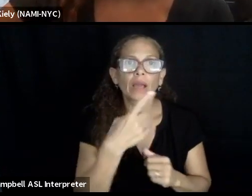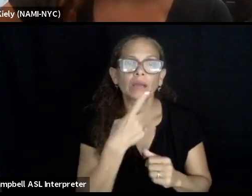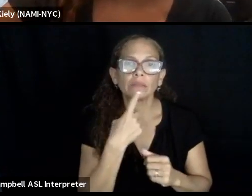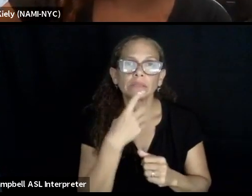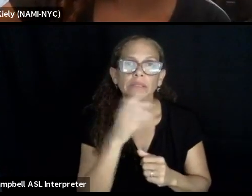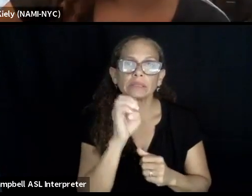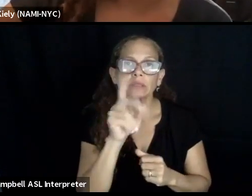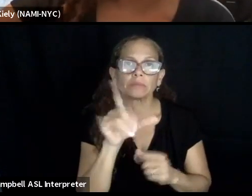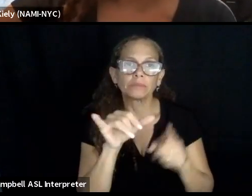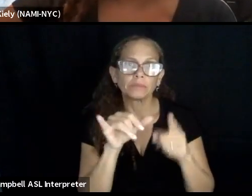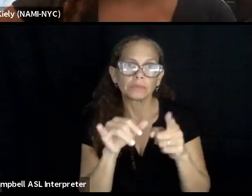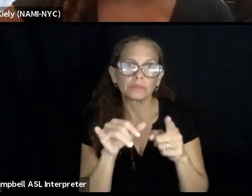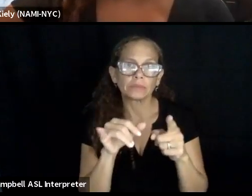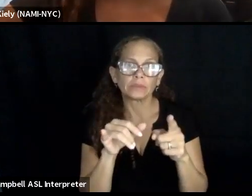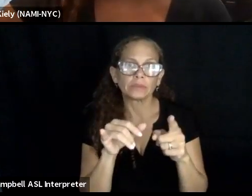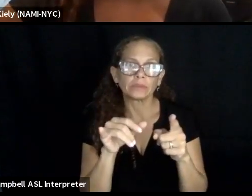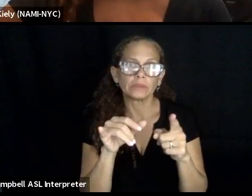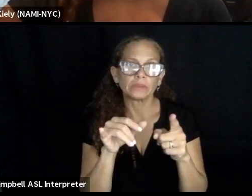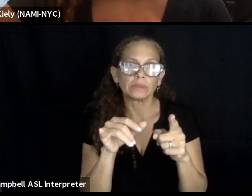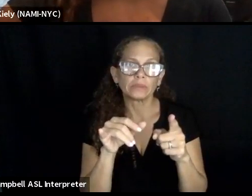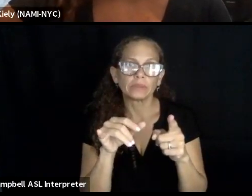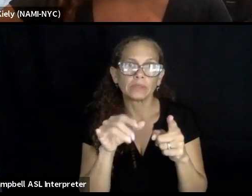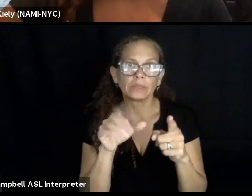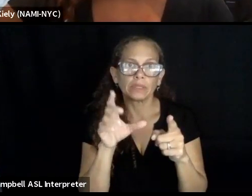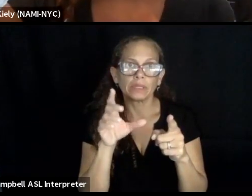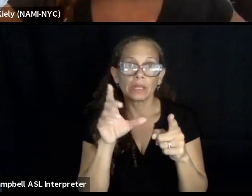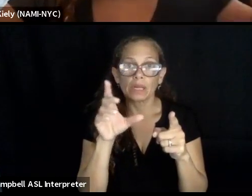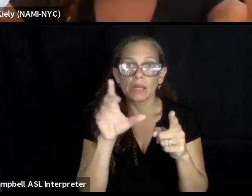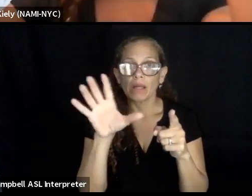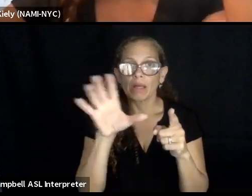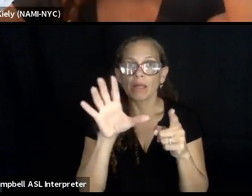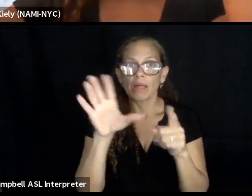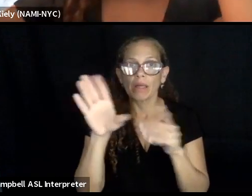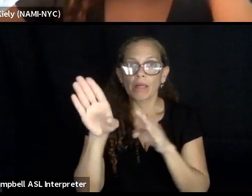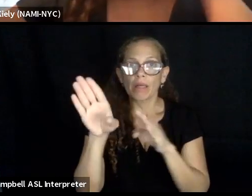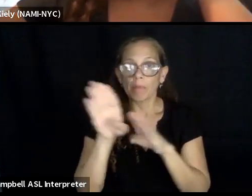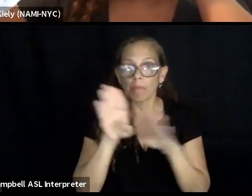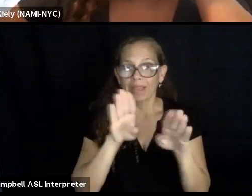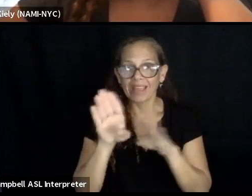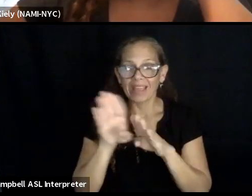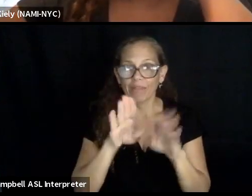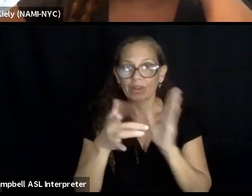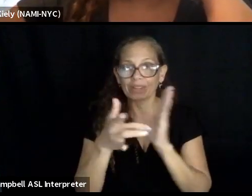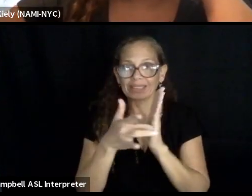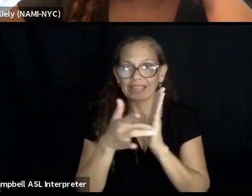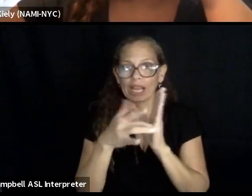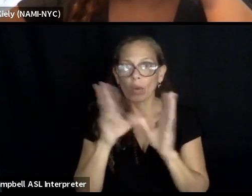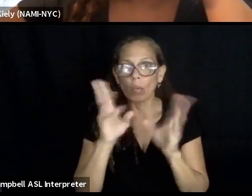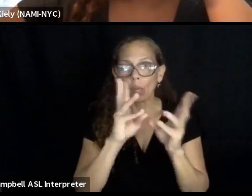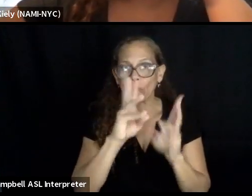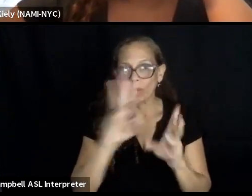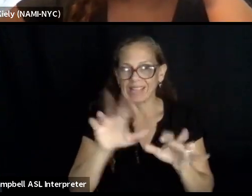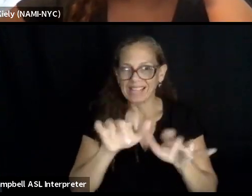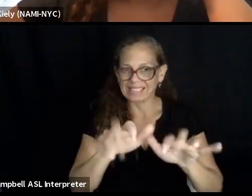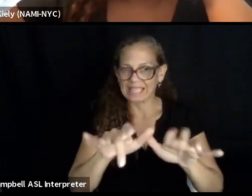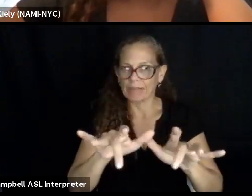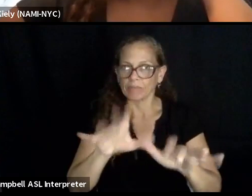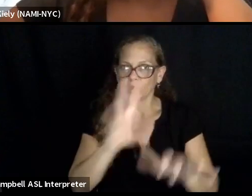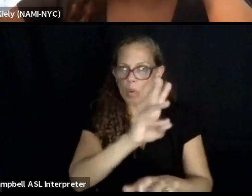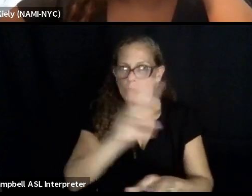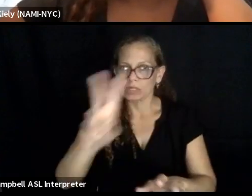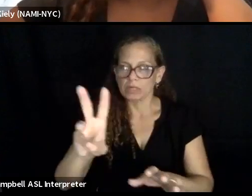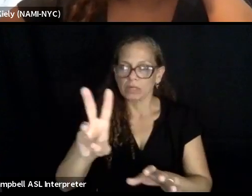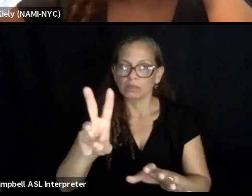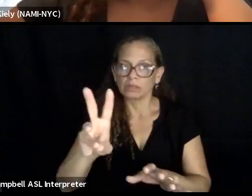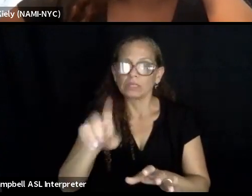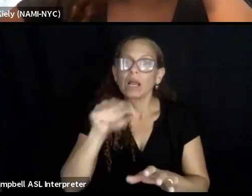that on Dr. Marsha Linehan's website, which is the behavioral tech website, which I'll put in the chat in a minute,